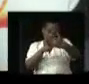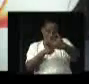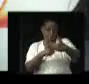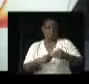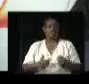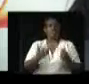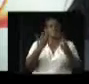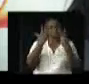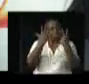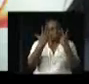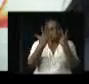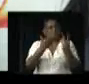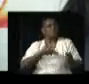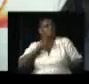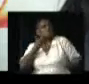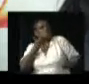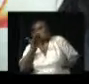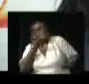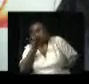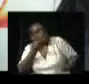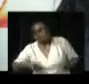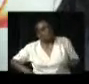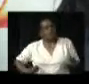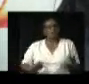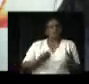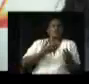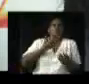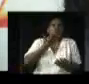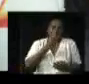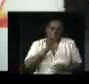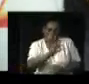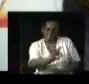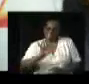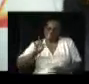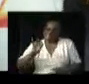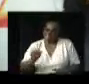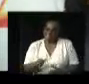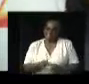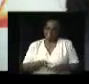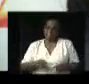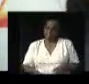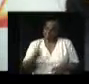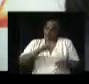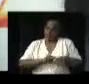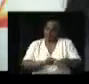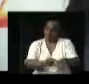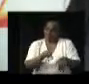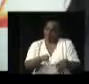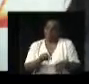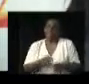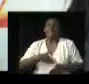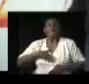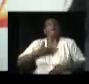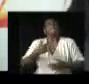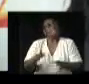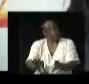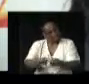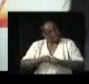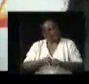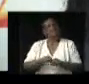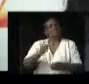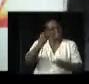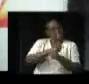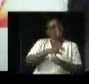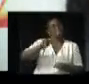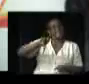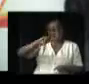electro-construction and welded construction. The 25 young people already know for which of the available